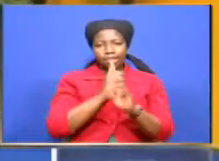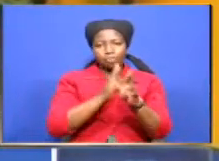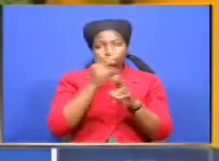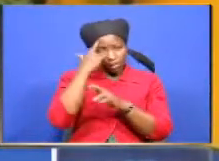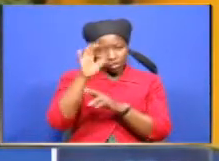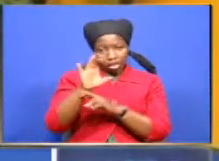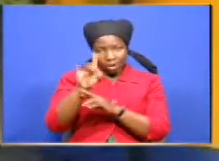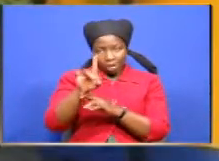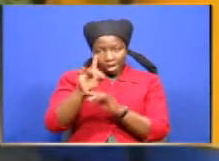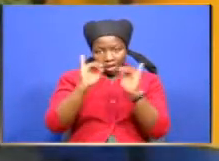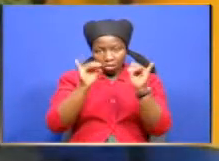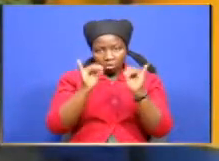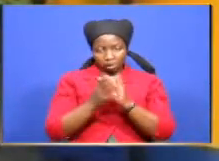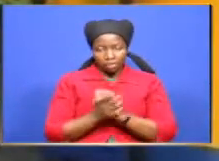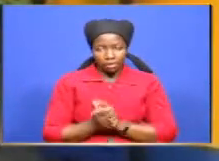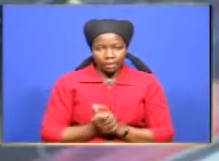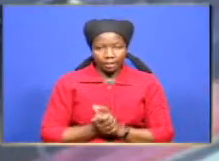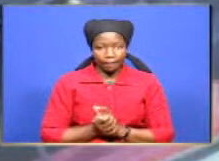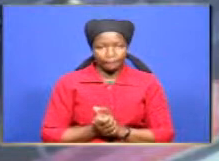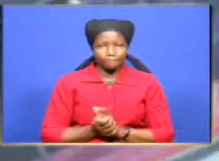News.